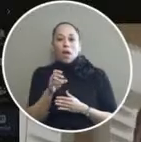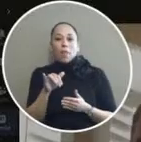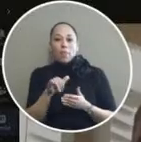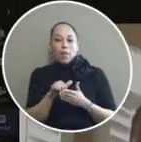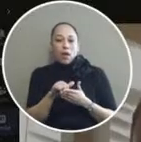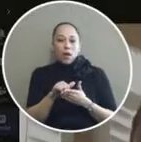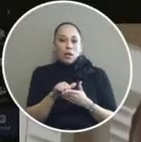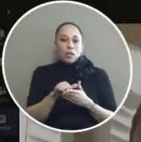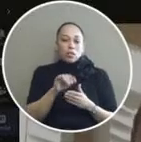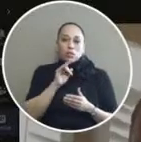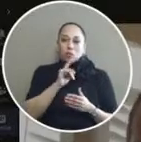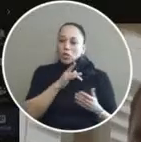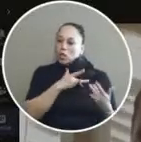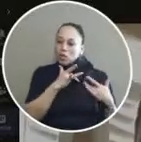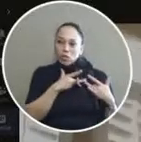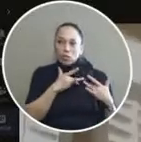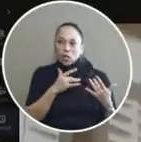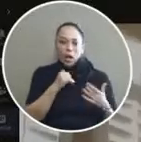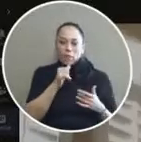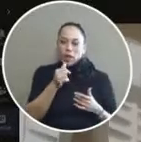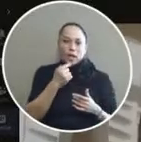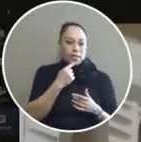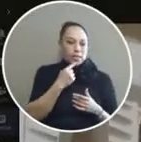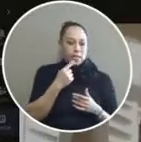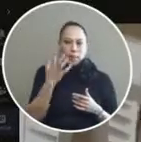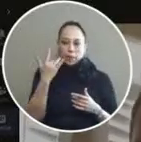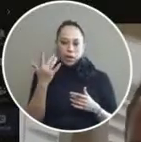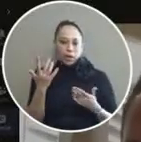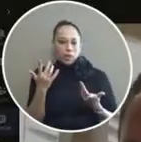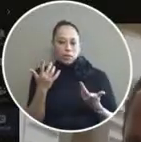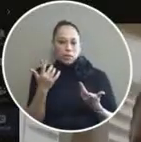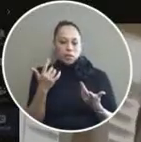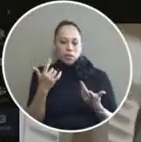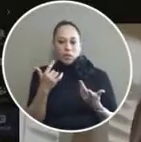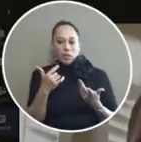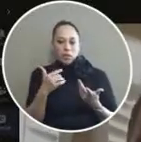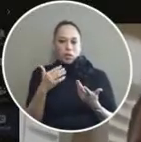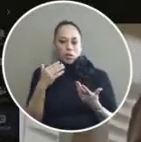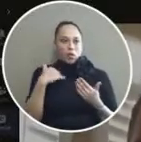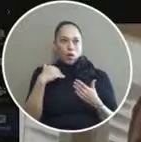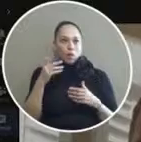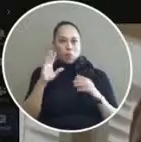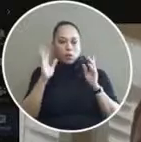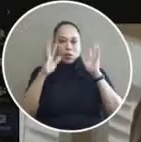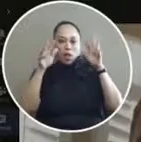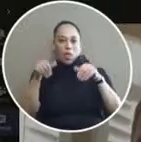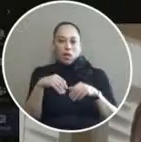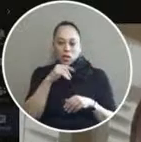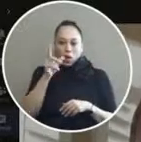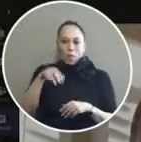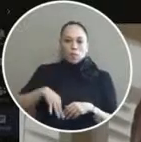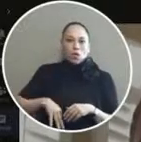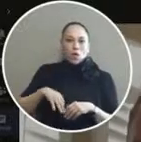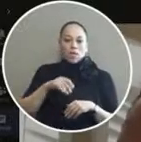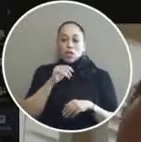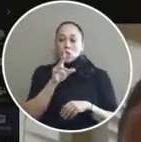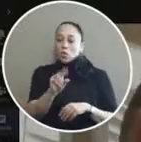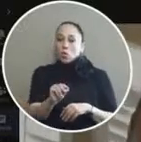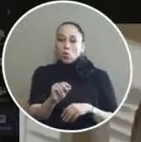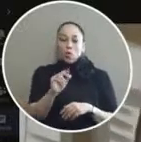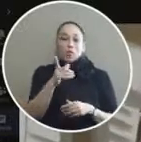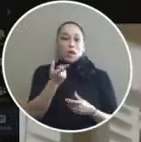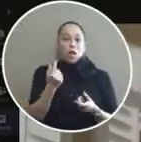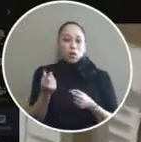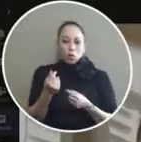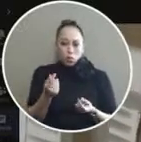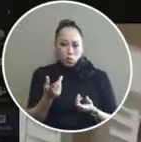Ms. Goodell is very concerned. I'm not saying that because I'm just plucking out one of the nonprofits. They're doing,